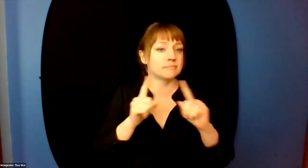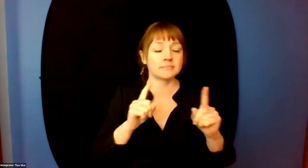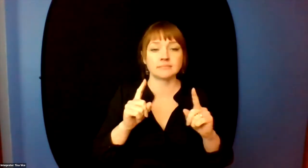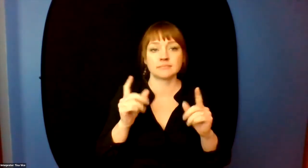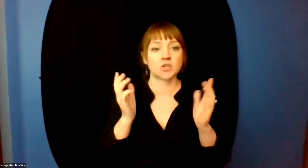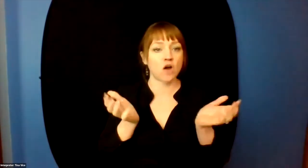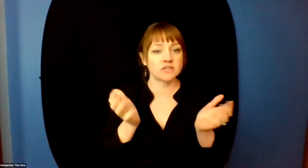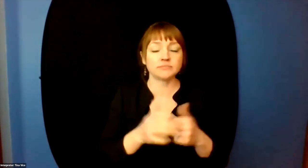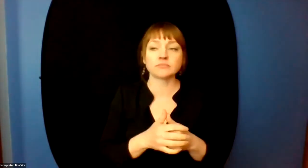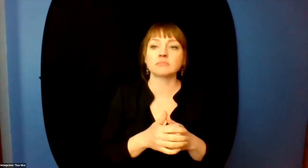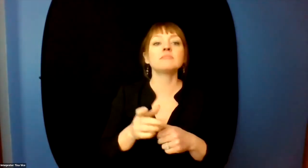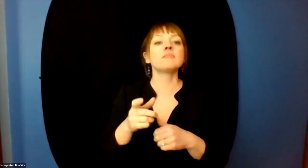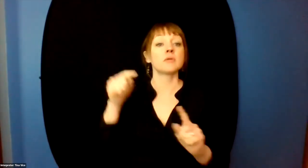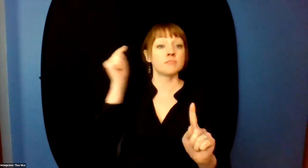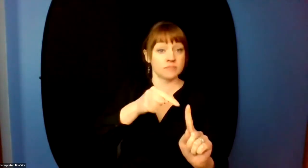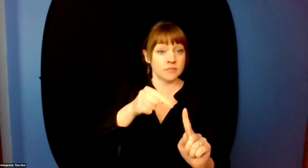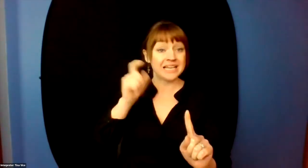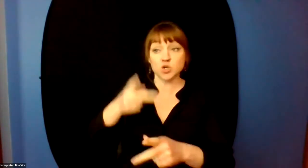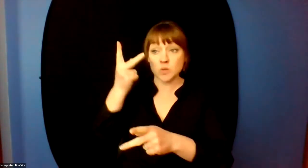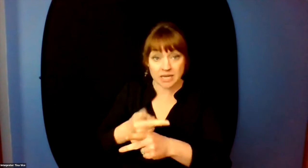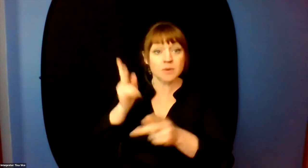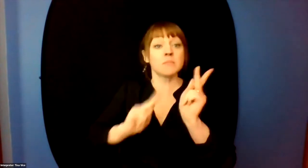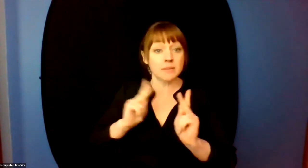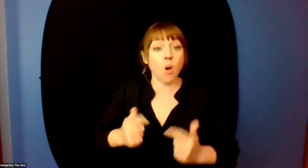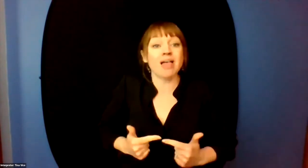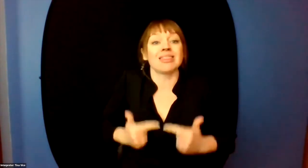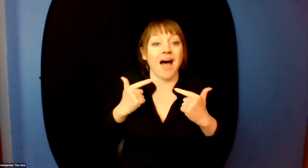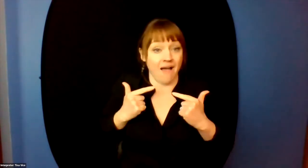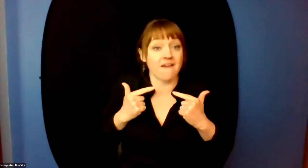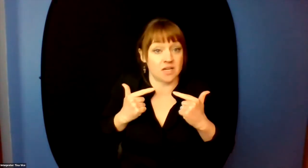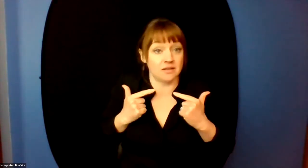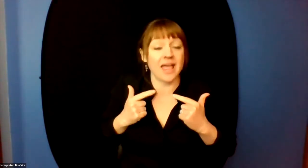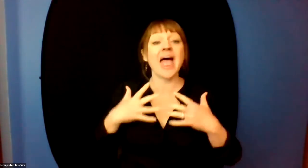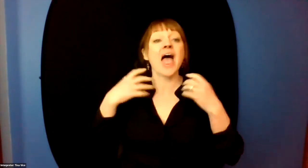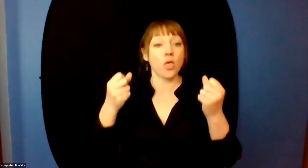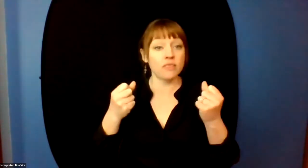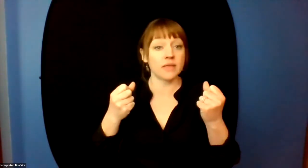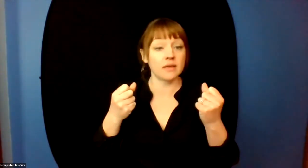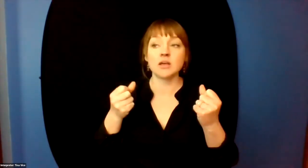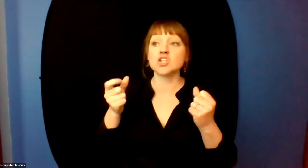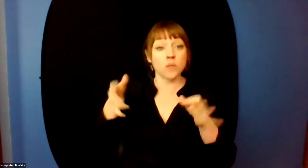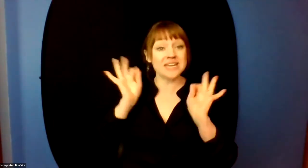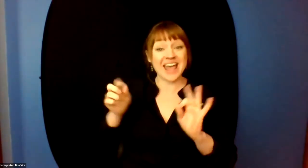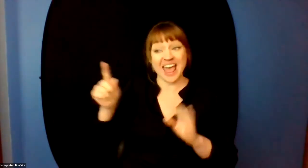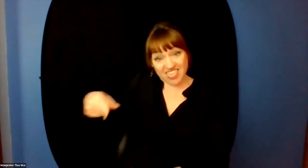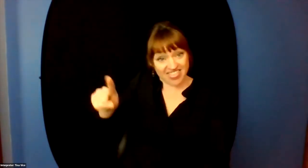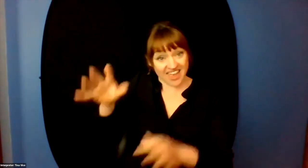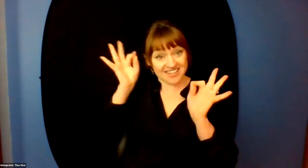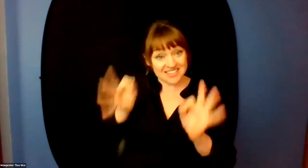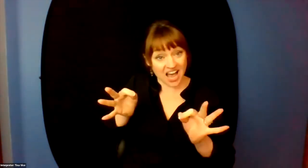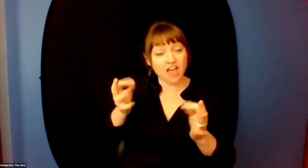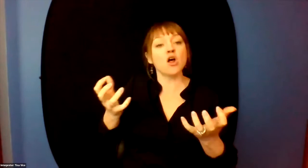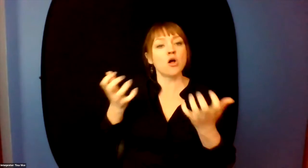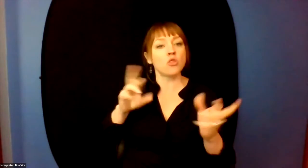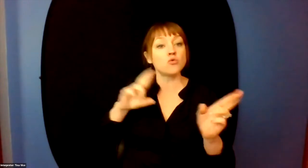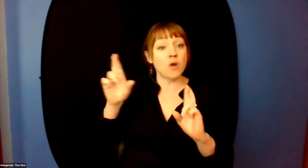need to keep individuals alive and healthy so that the day that they decide they want to take a different approach, we are right there with